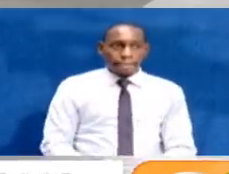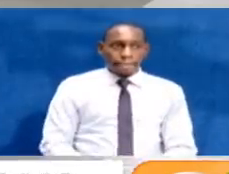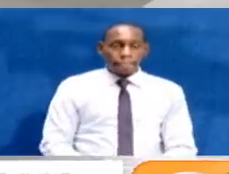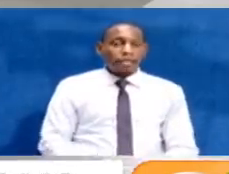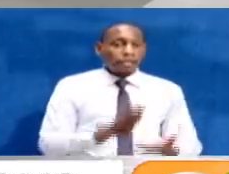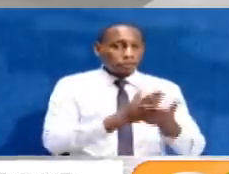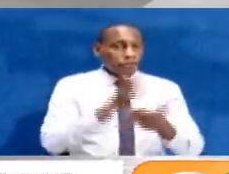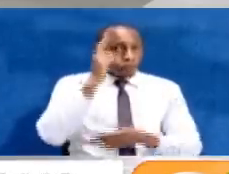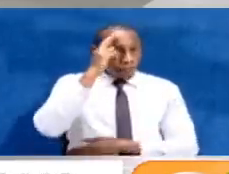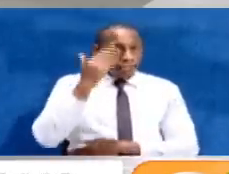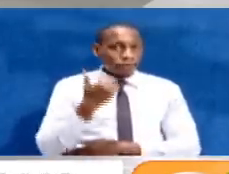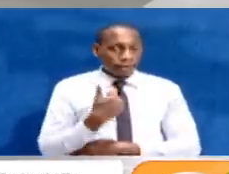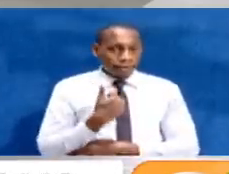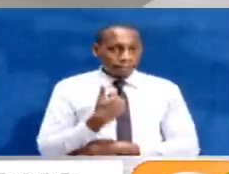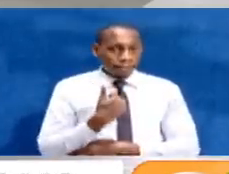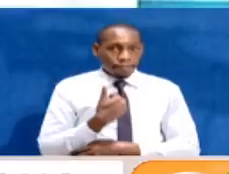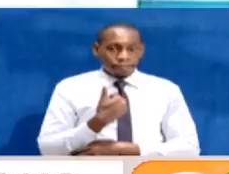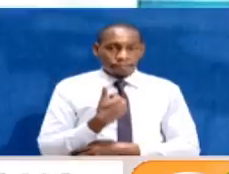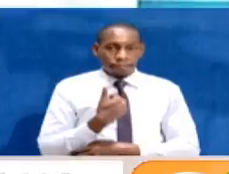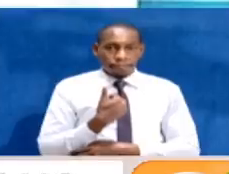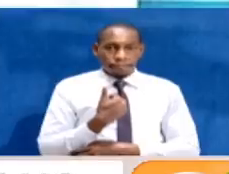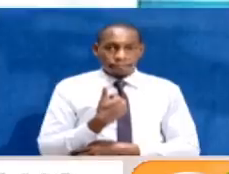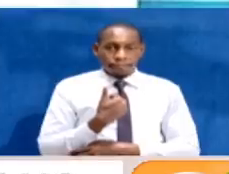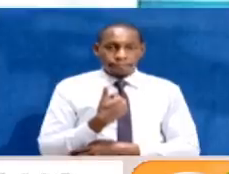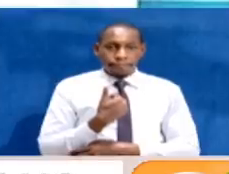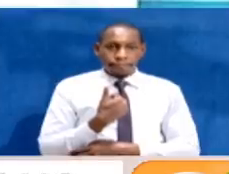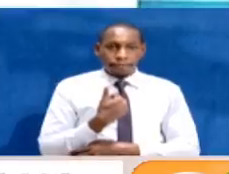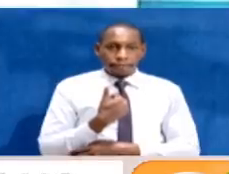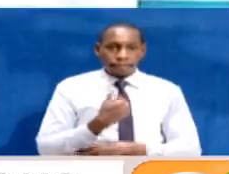reason. Actually, they were saying, Francis, that